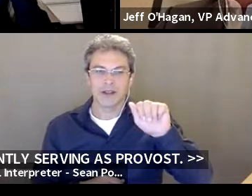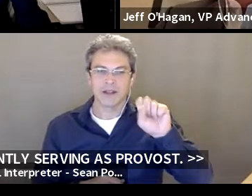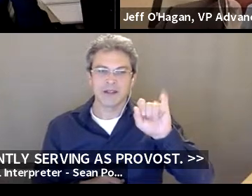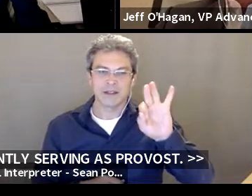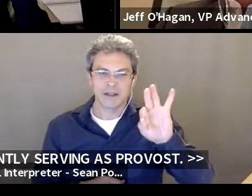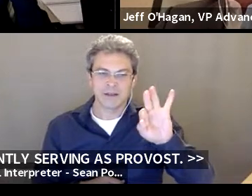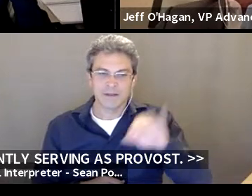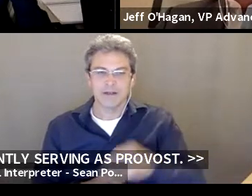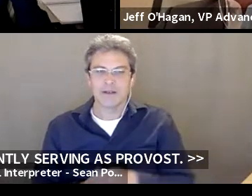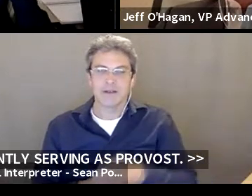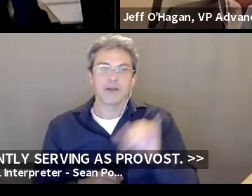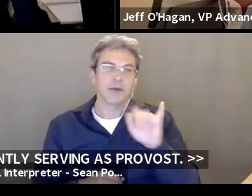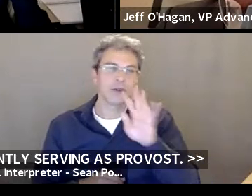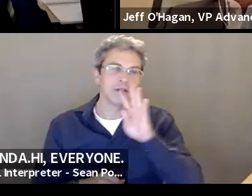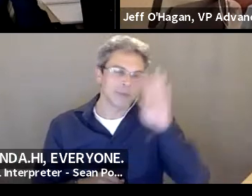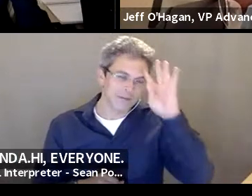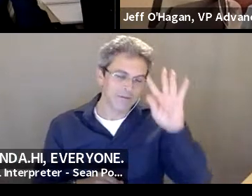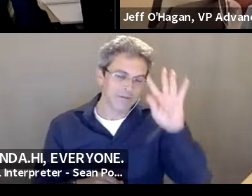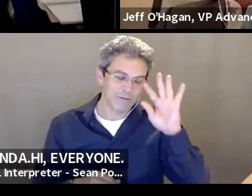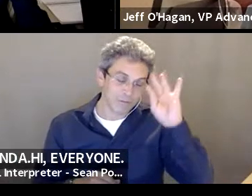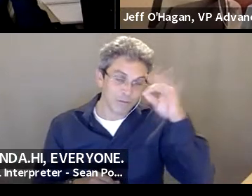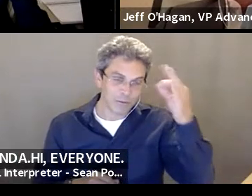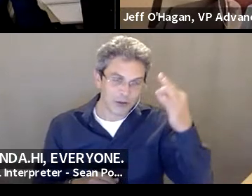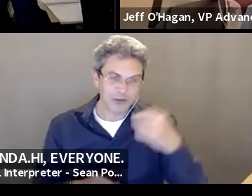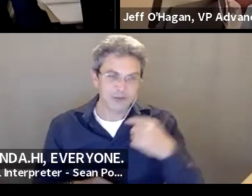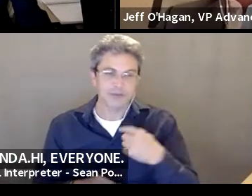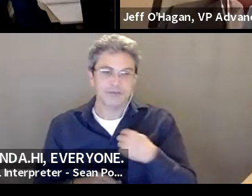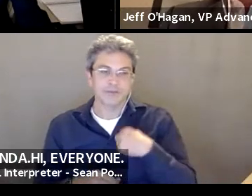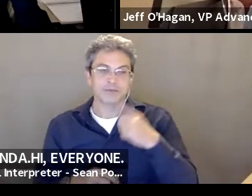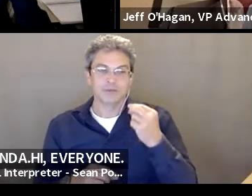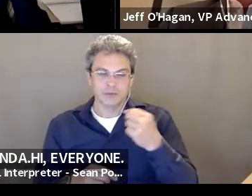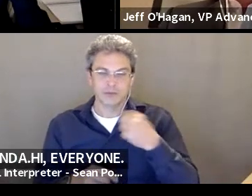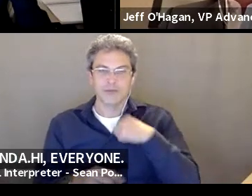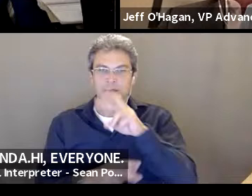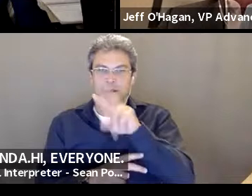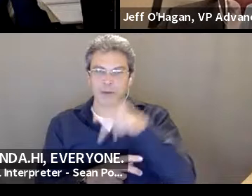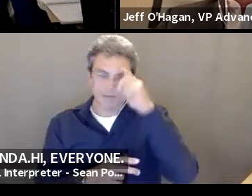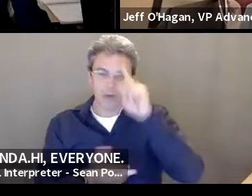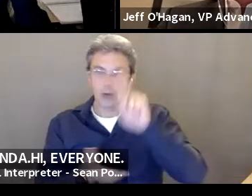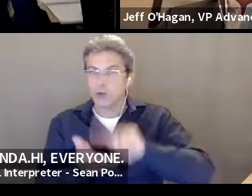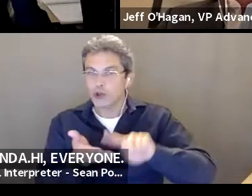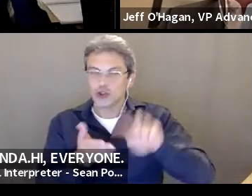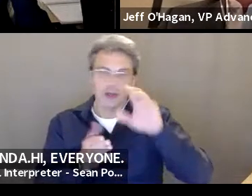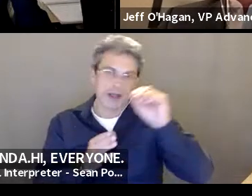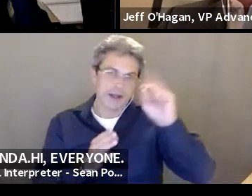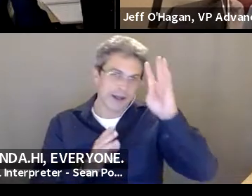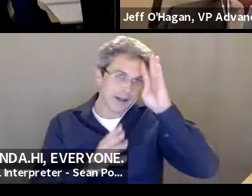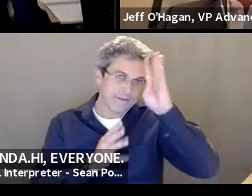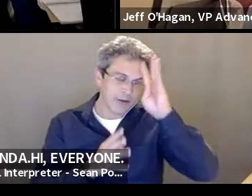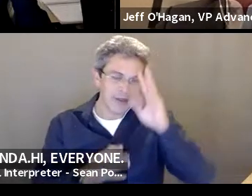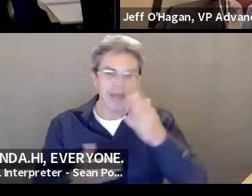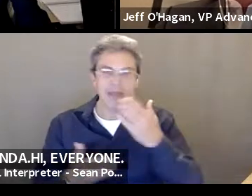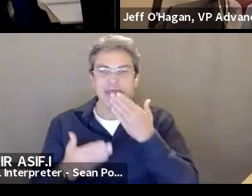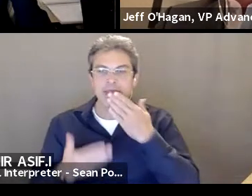mesdames et messieurs. My name is Amir Asif. I serve as Vice President, Research and Innovation. Thank you for joining us today. I'm